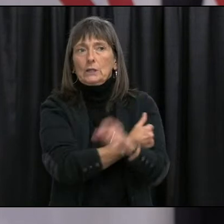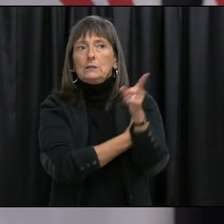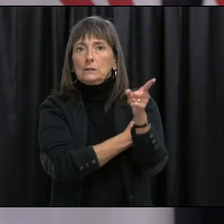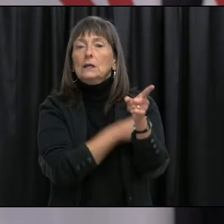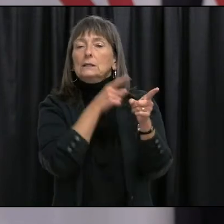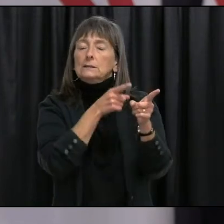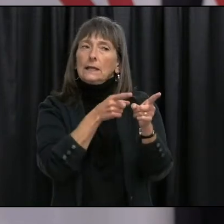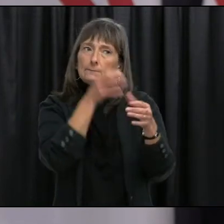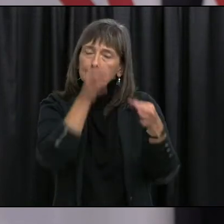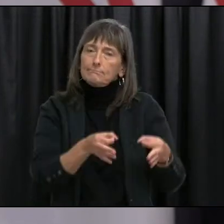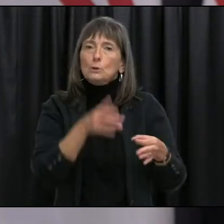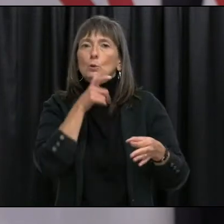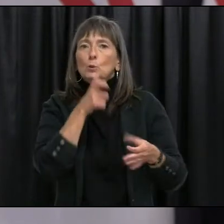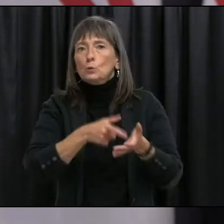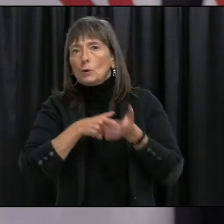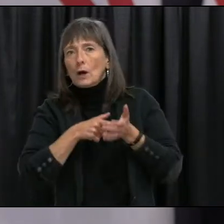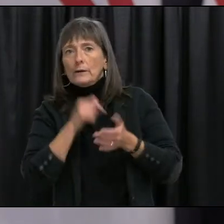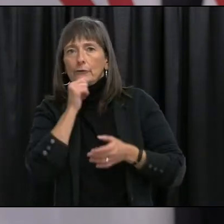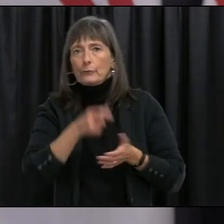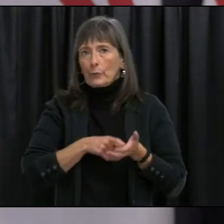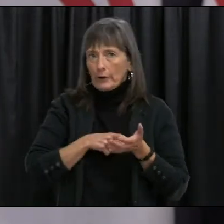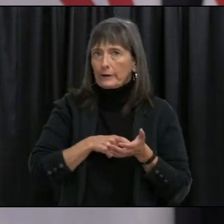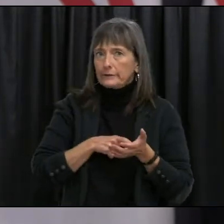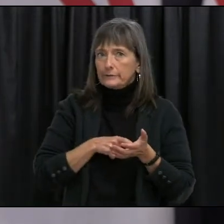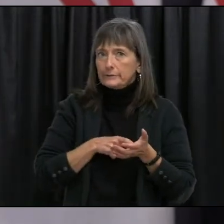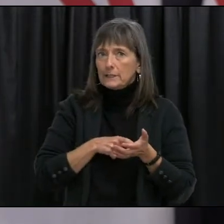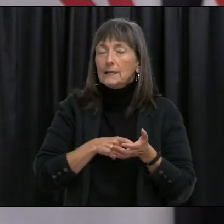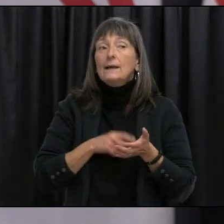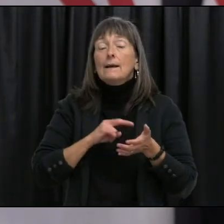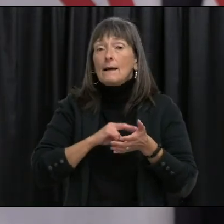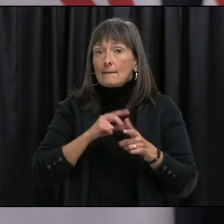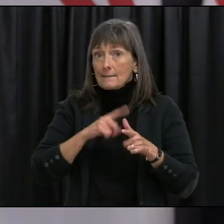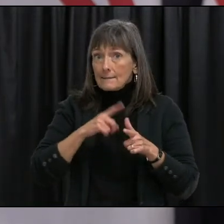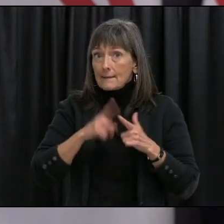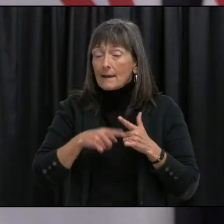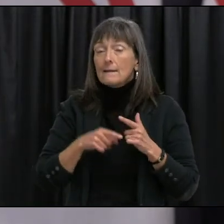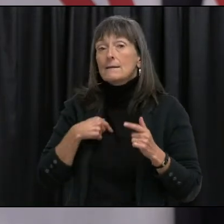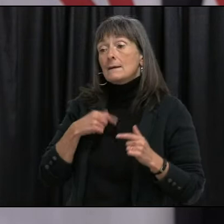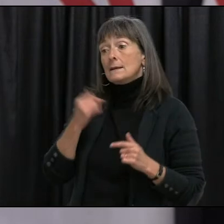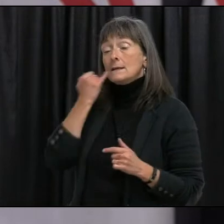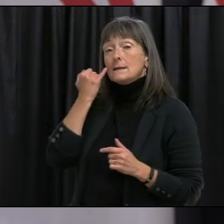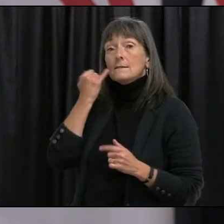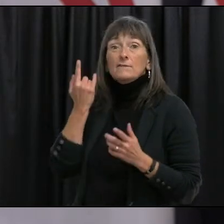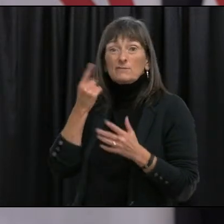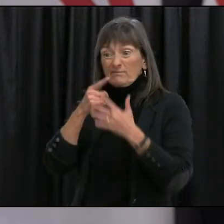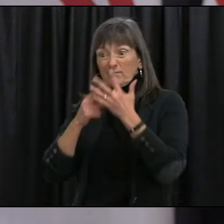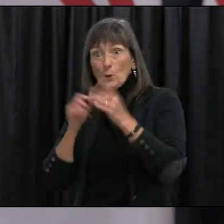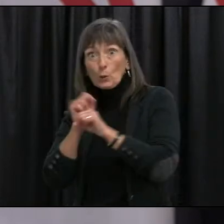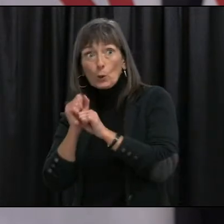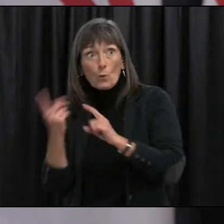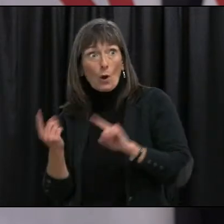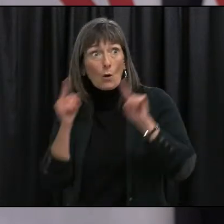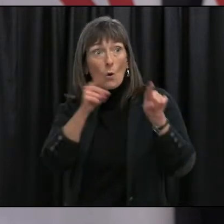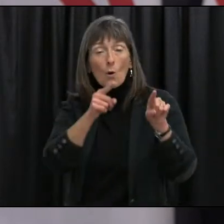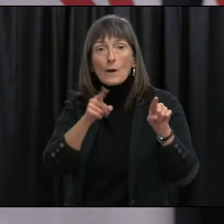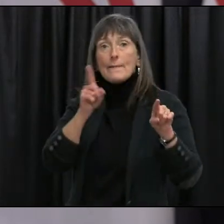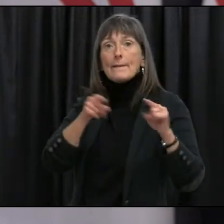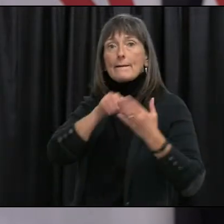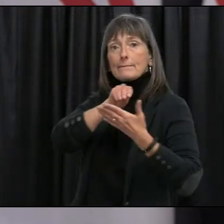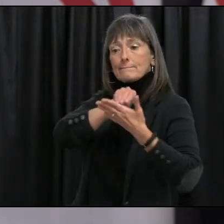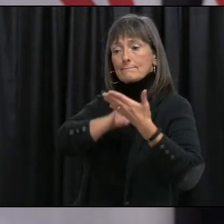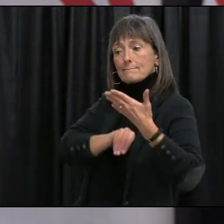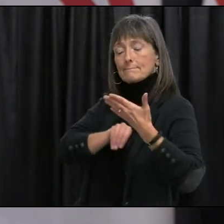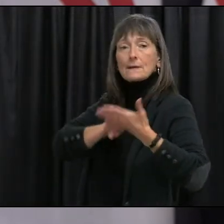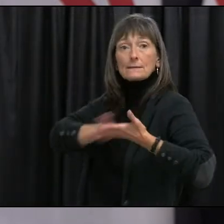would initiate the process of applying for an exemption. We do not or have not second-guessed